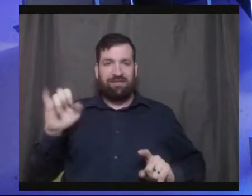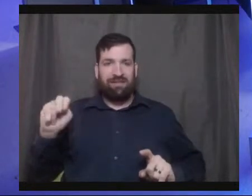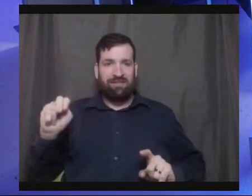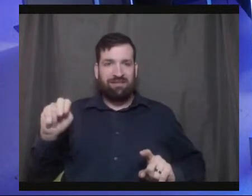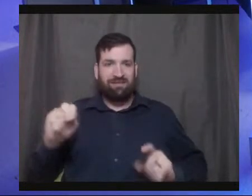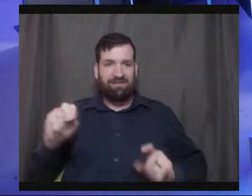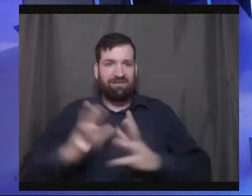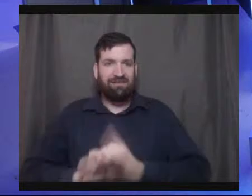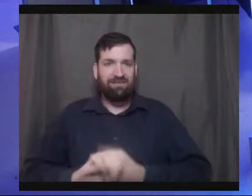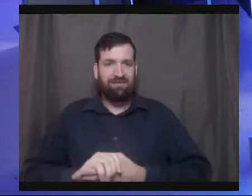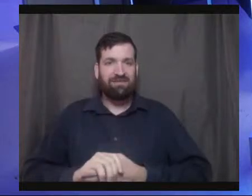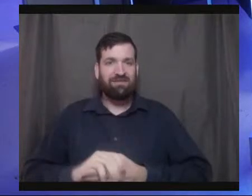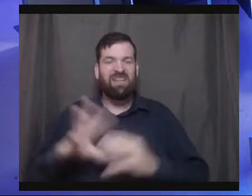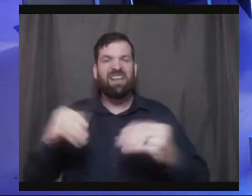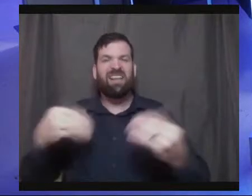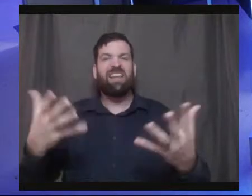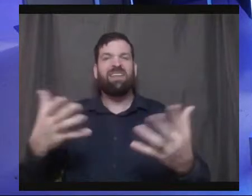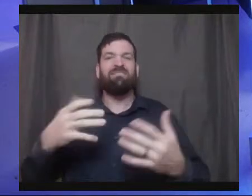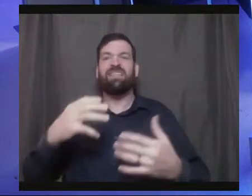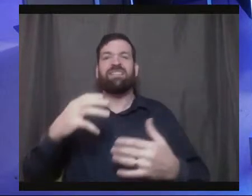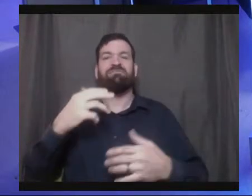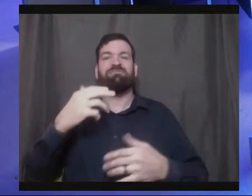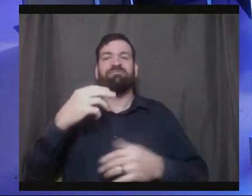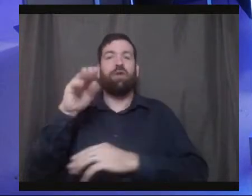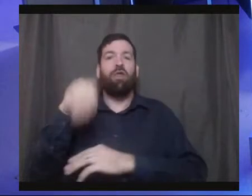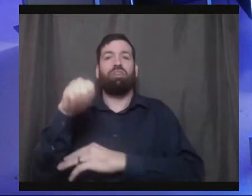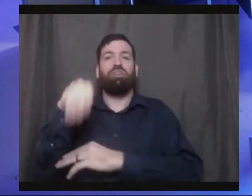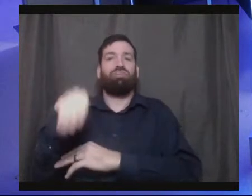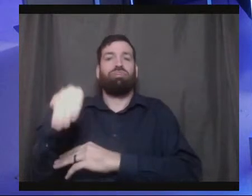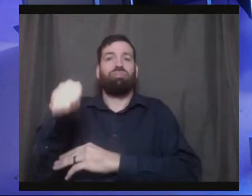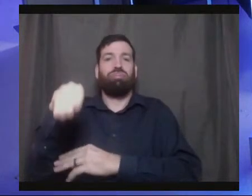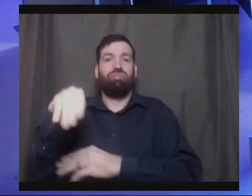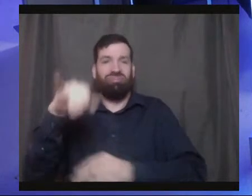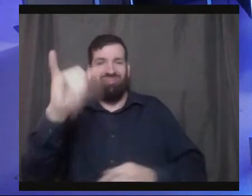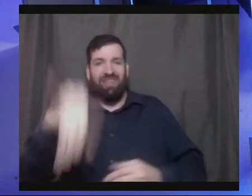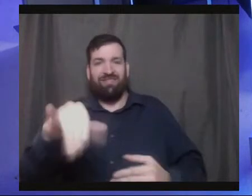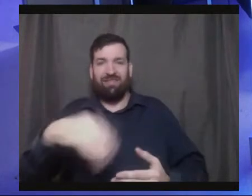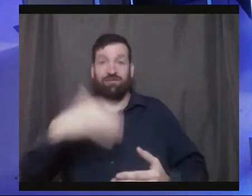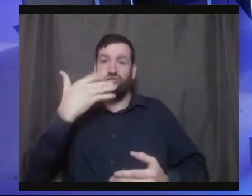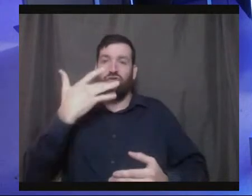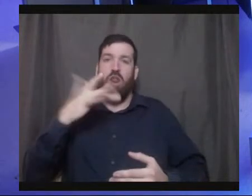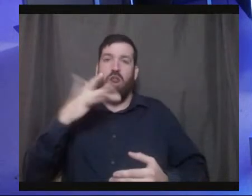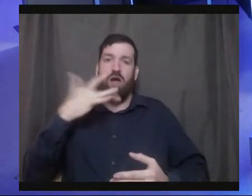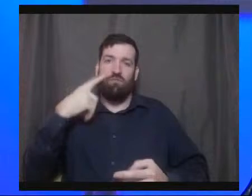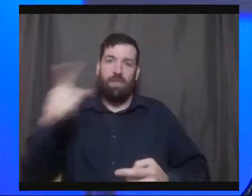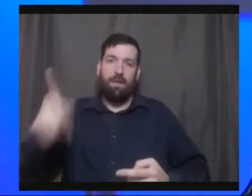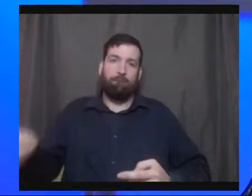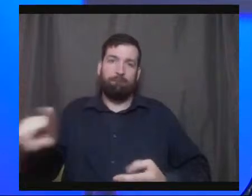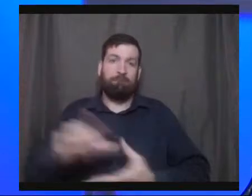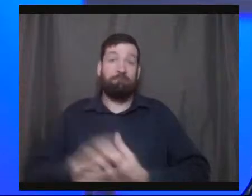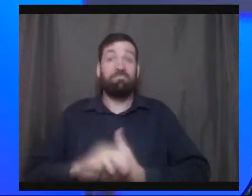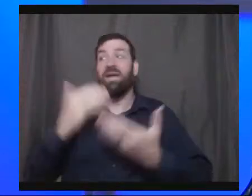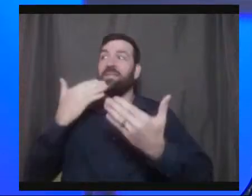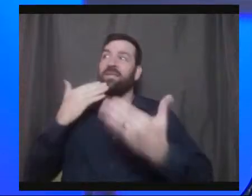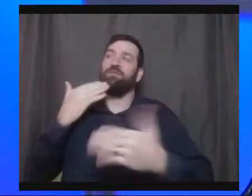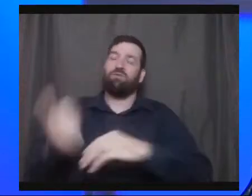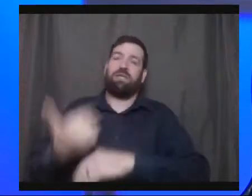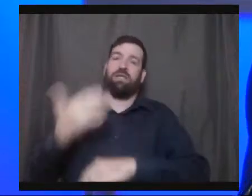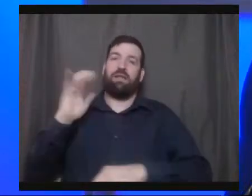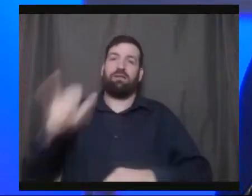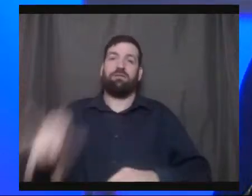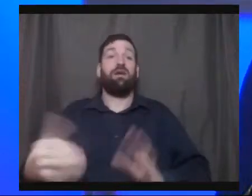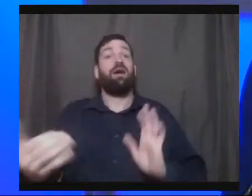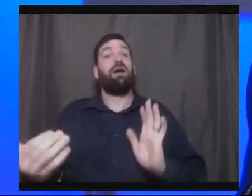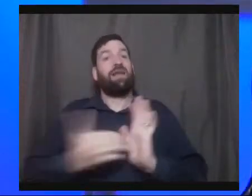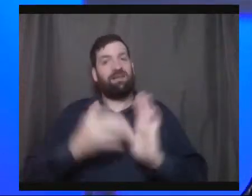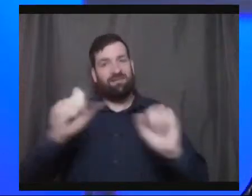me his little suit. Jayhawk bobblehead here, so that's all my good luck there for that. So Thank you for setting that. Okay. Again, you can also email your memories